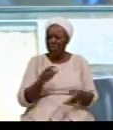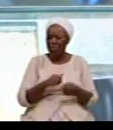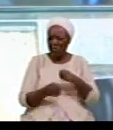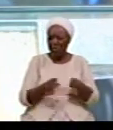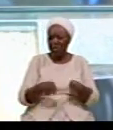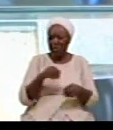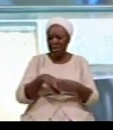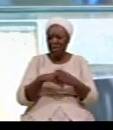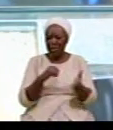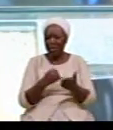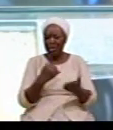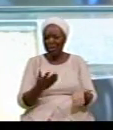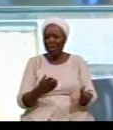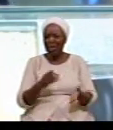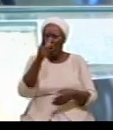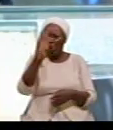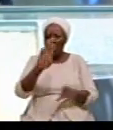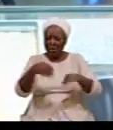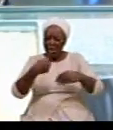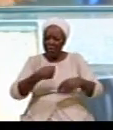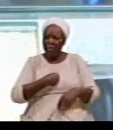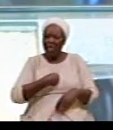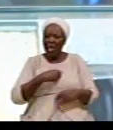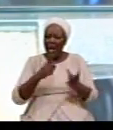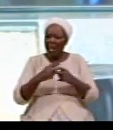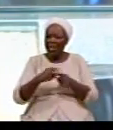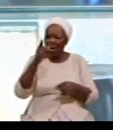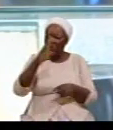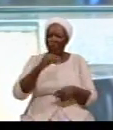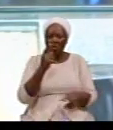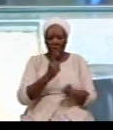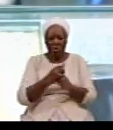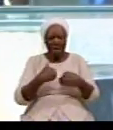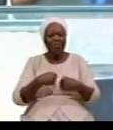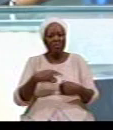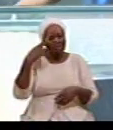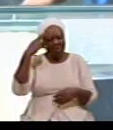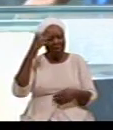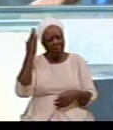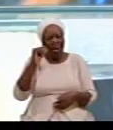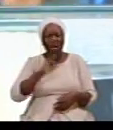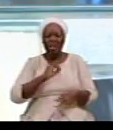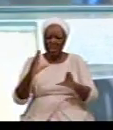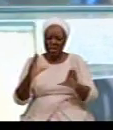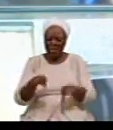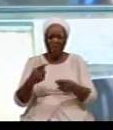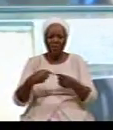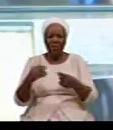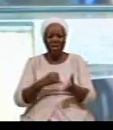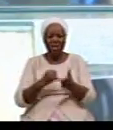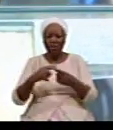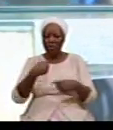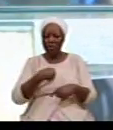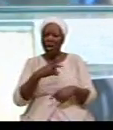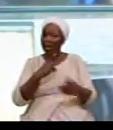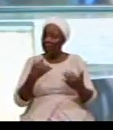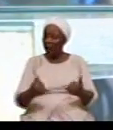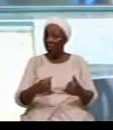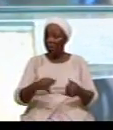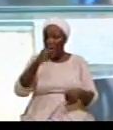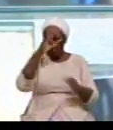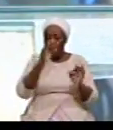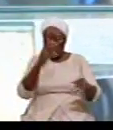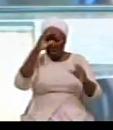me, and he had his reasons for giving me, and he's taking it away. And he has his reason